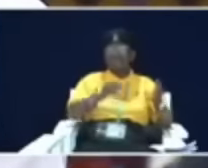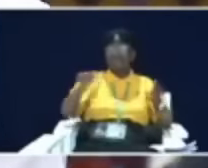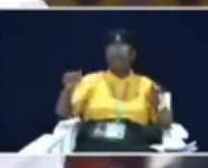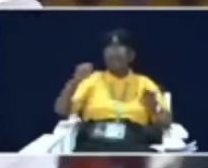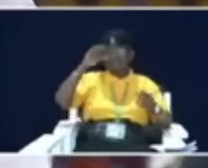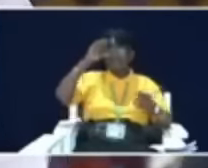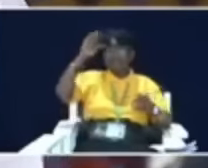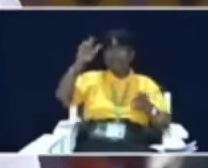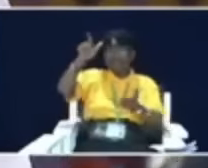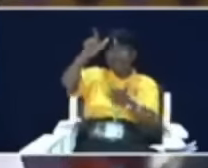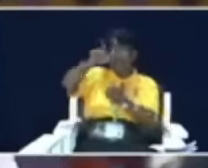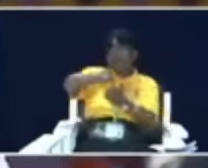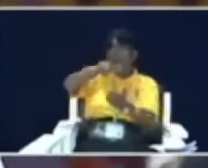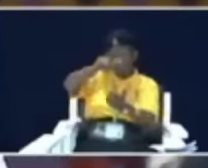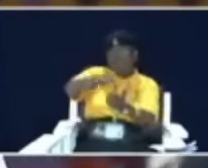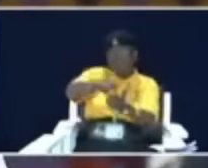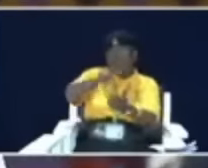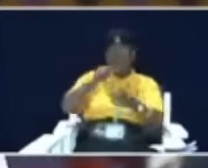low.